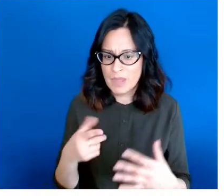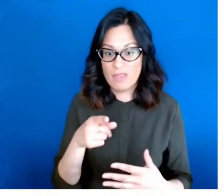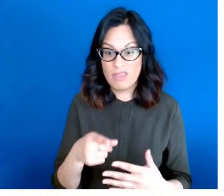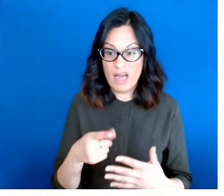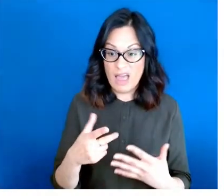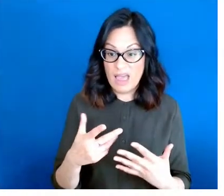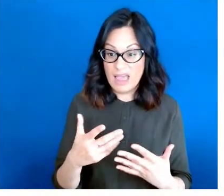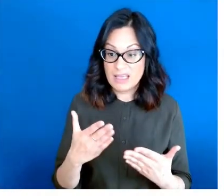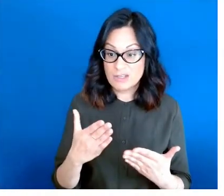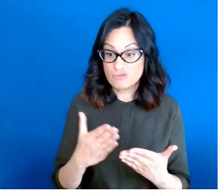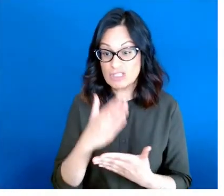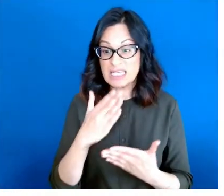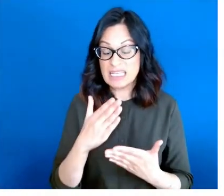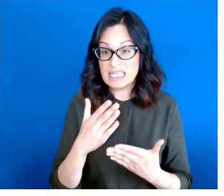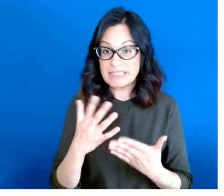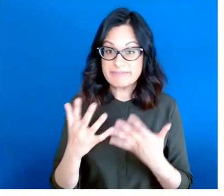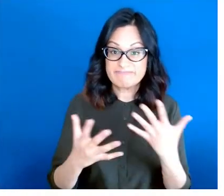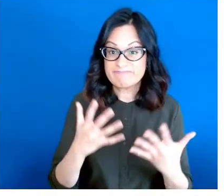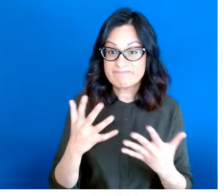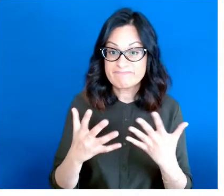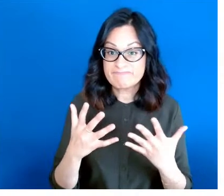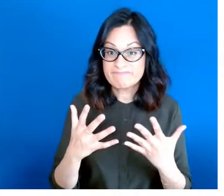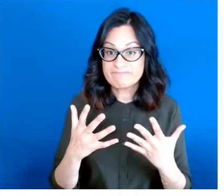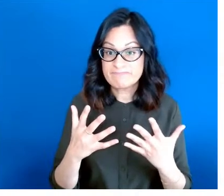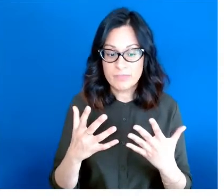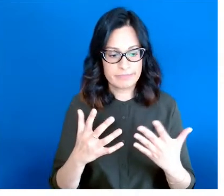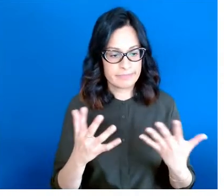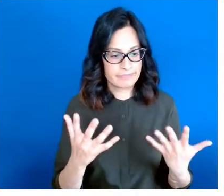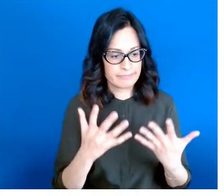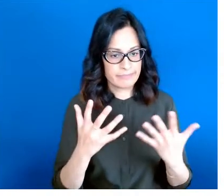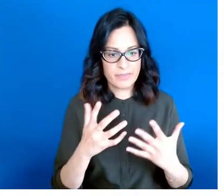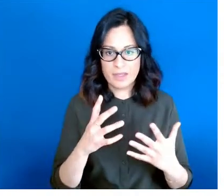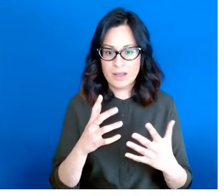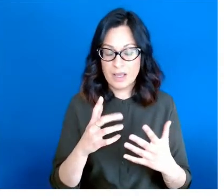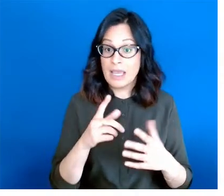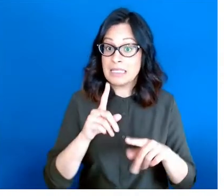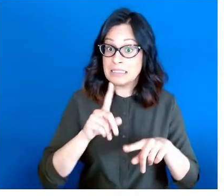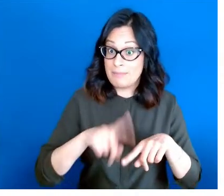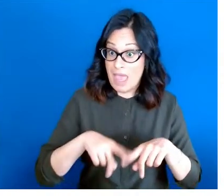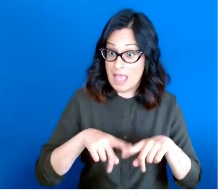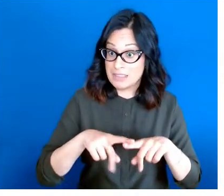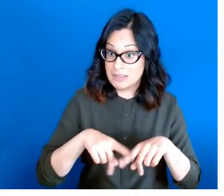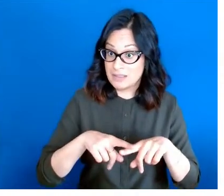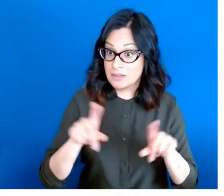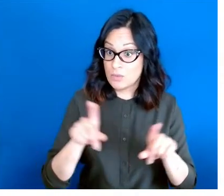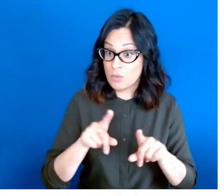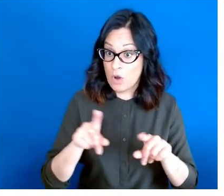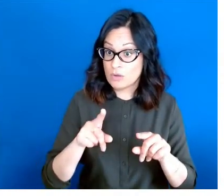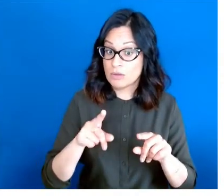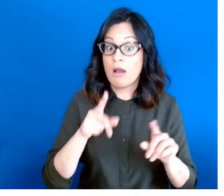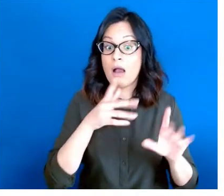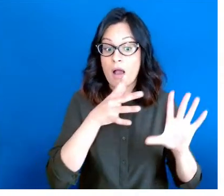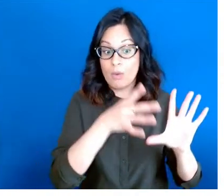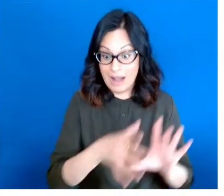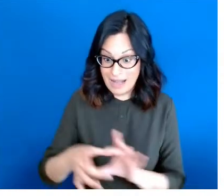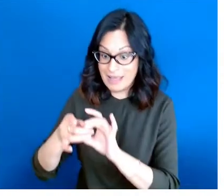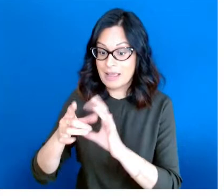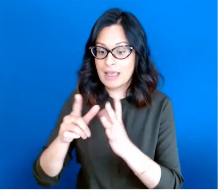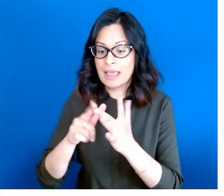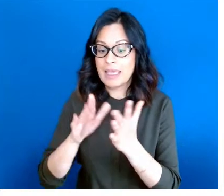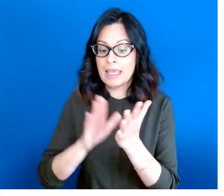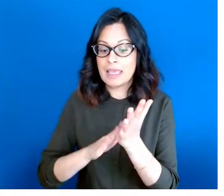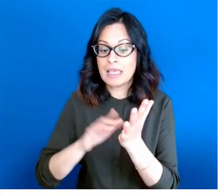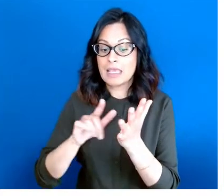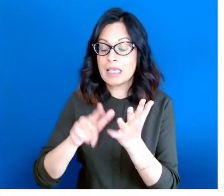or have any consequence unless you intend to do immunotherapy. Because before that,